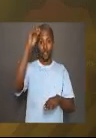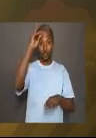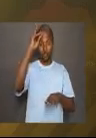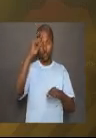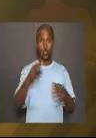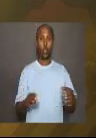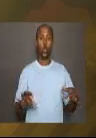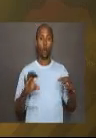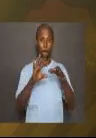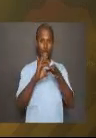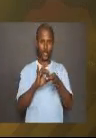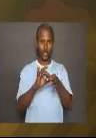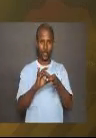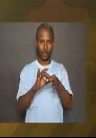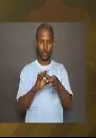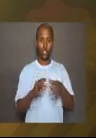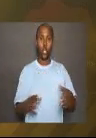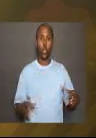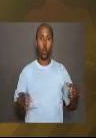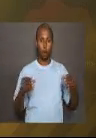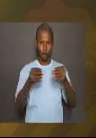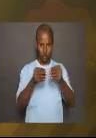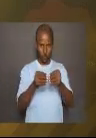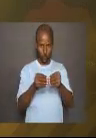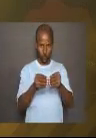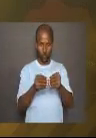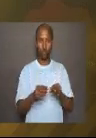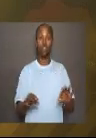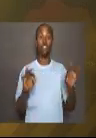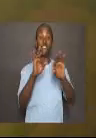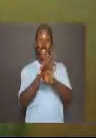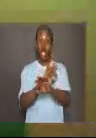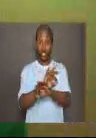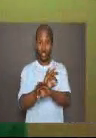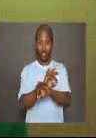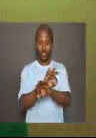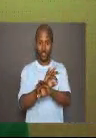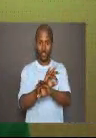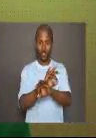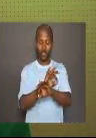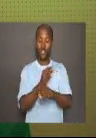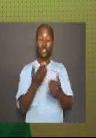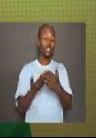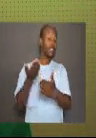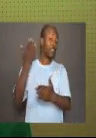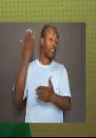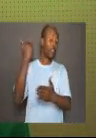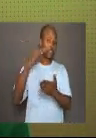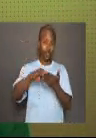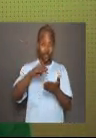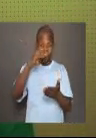of combinations and compositions of functions. In the last